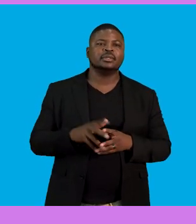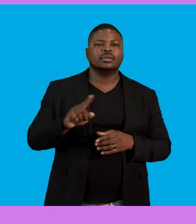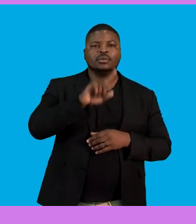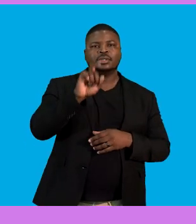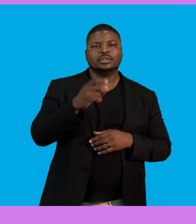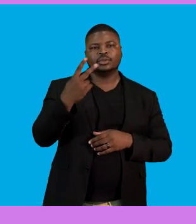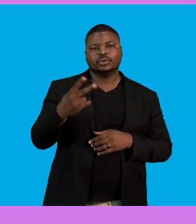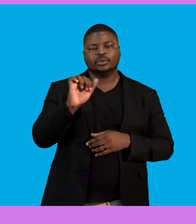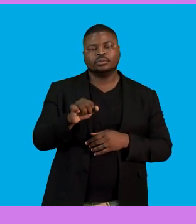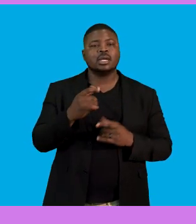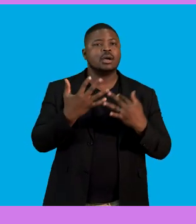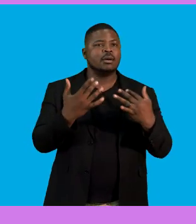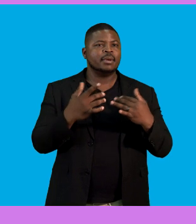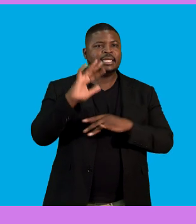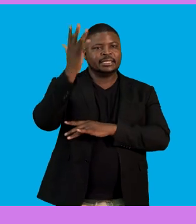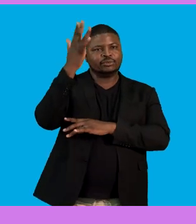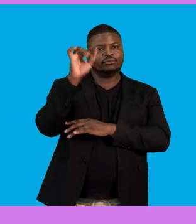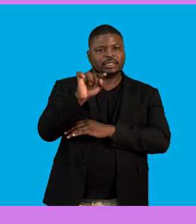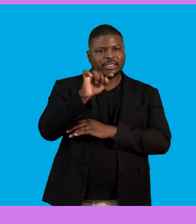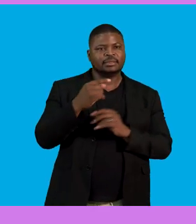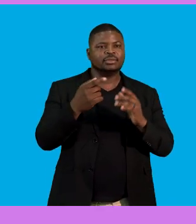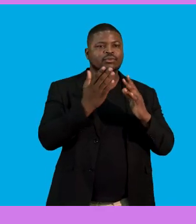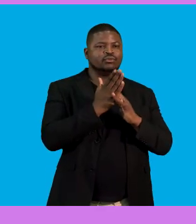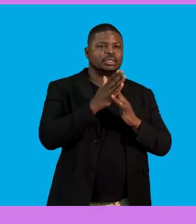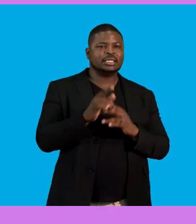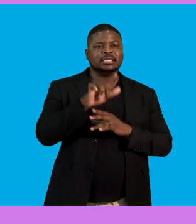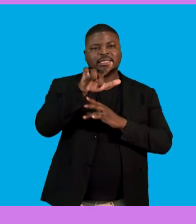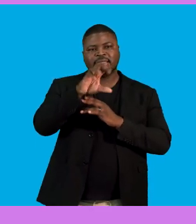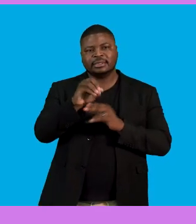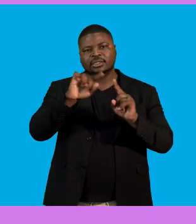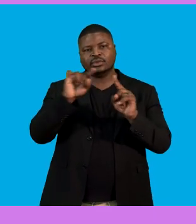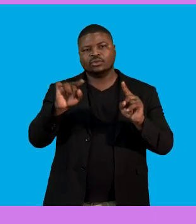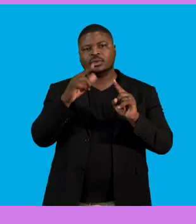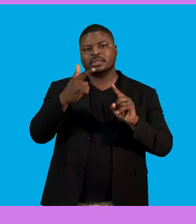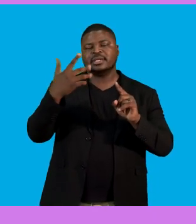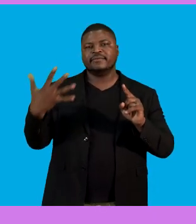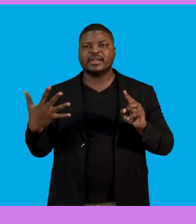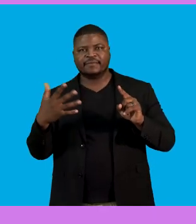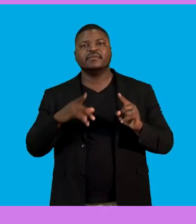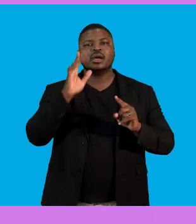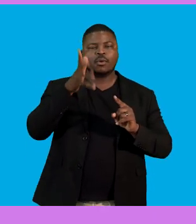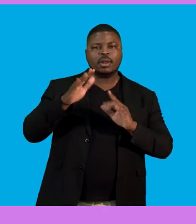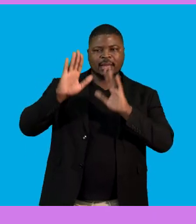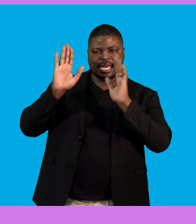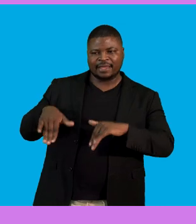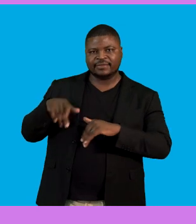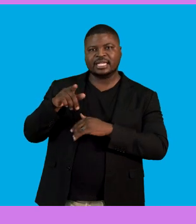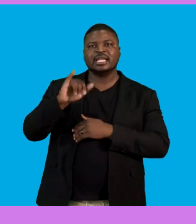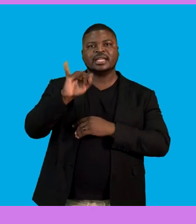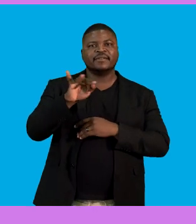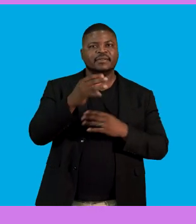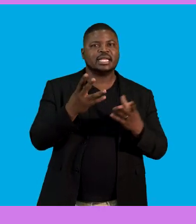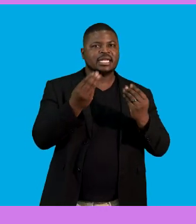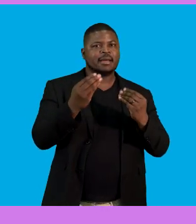next question, question two says, how many trees between 70 to 75 will be left if